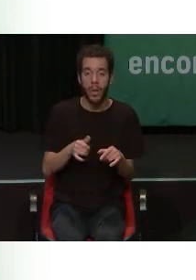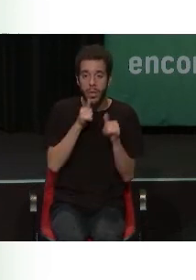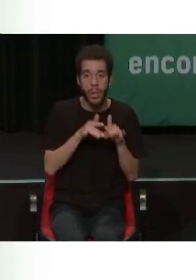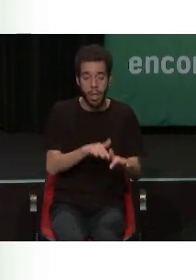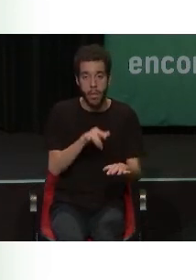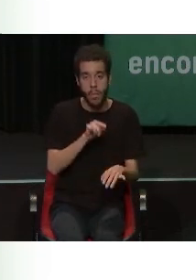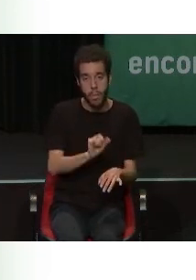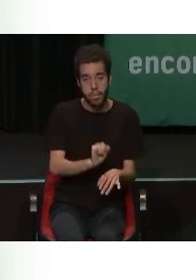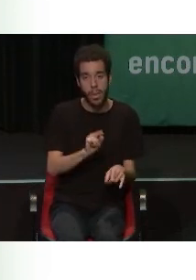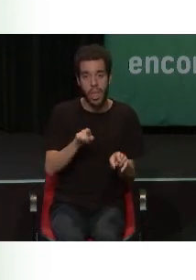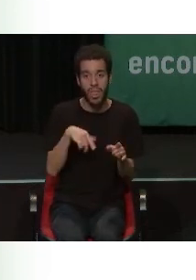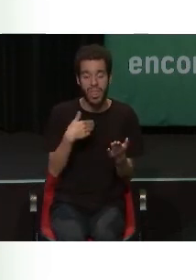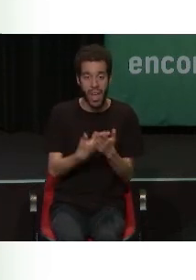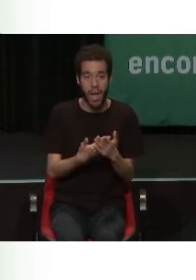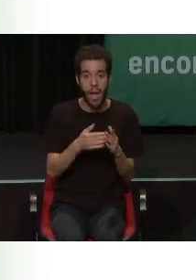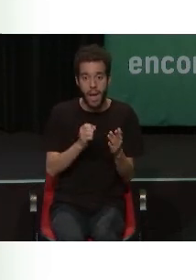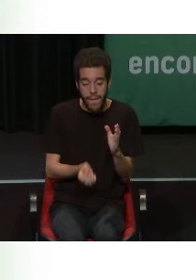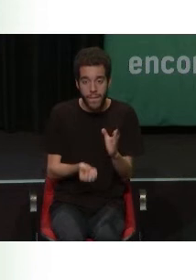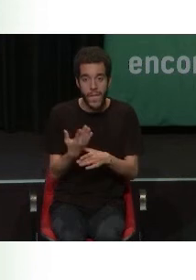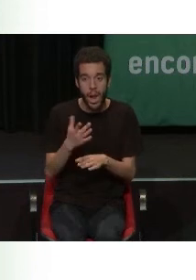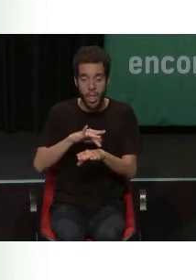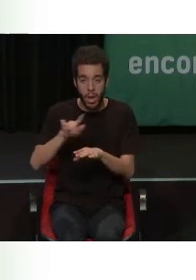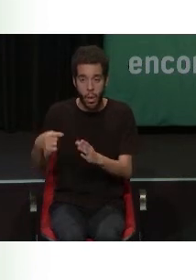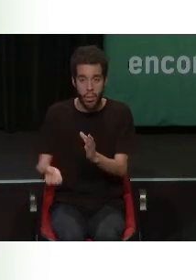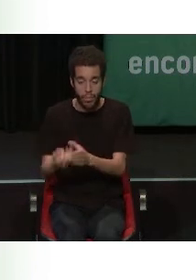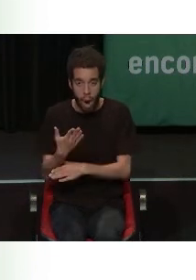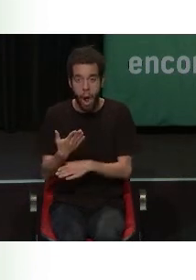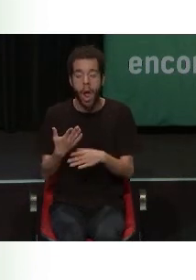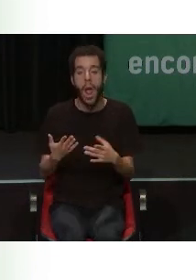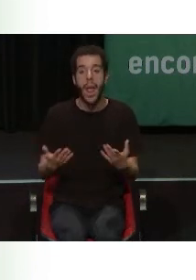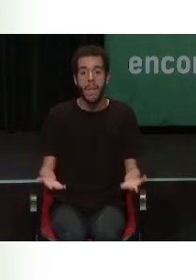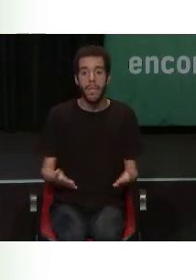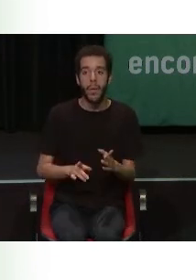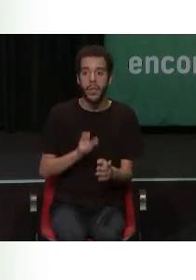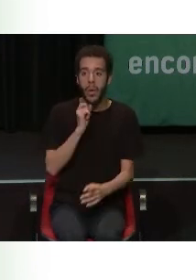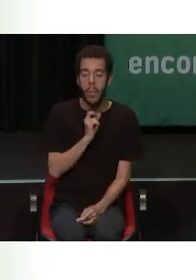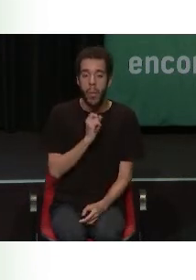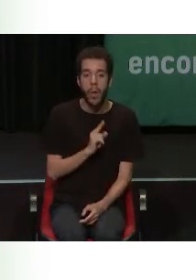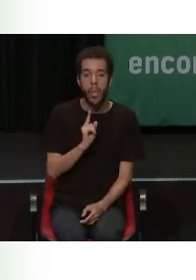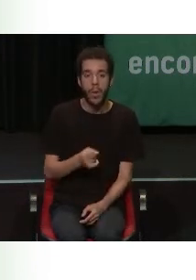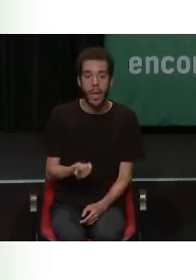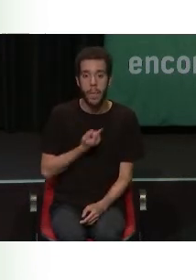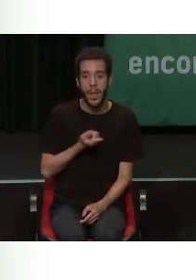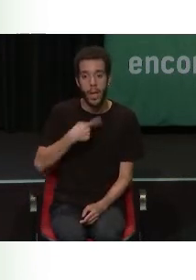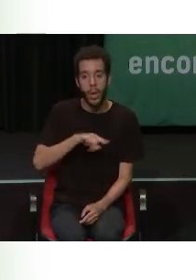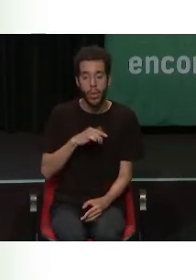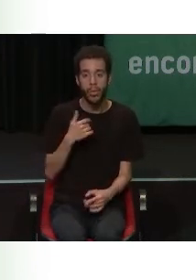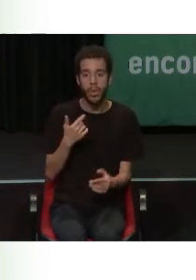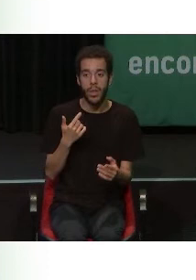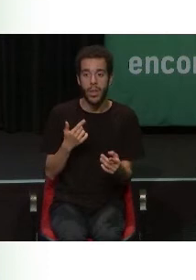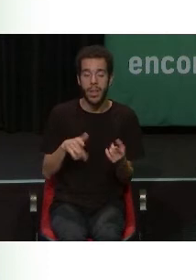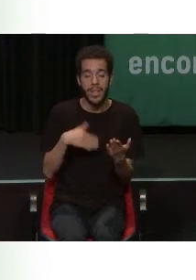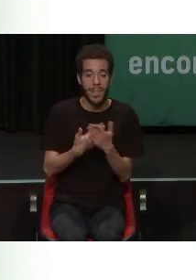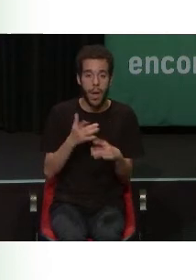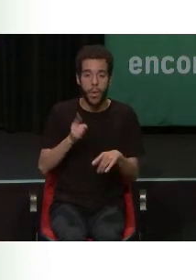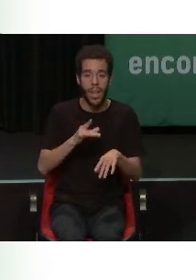the reason why we have leukemia, then if we boost the signaling further, we should accelerate the disease. So